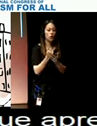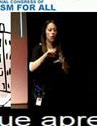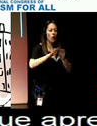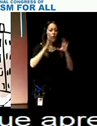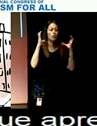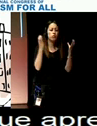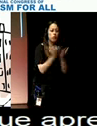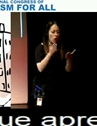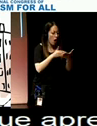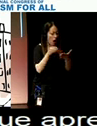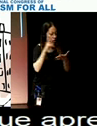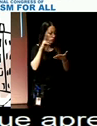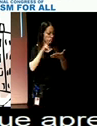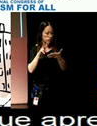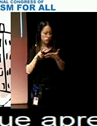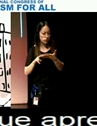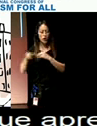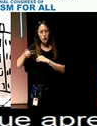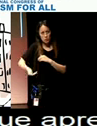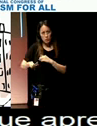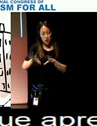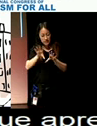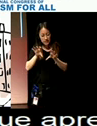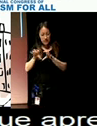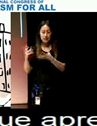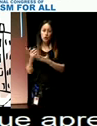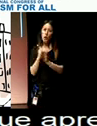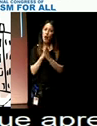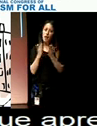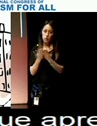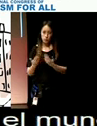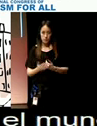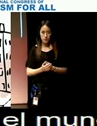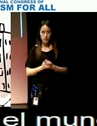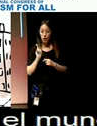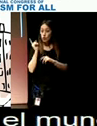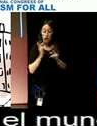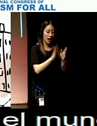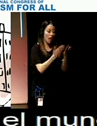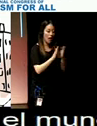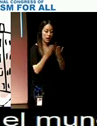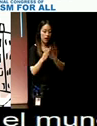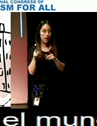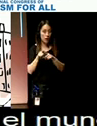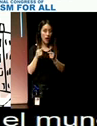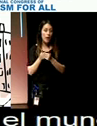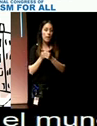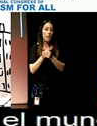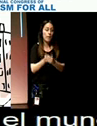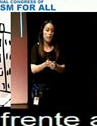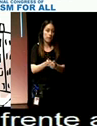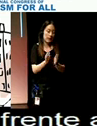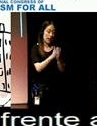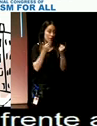about, because only by reading the four gospels you'll understand a